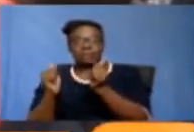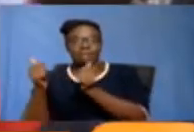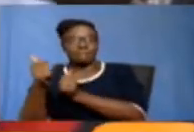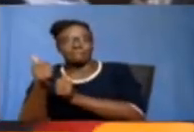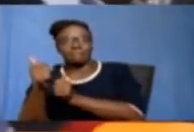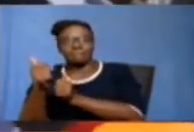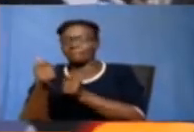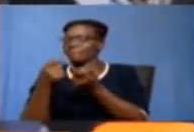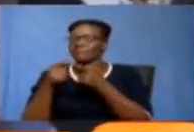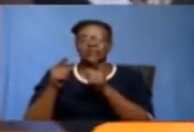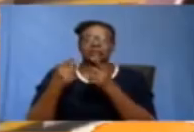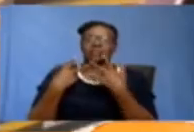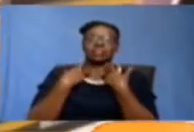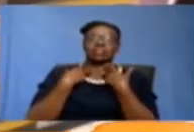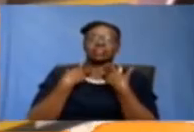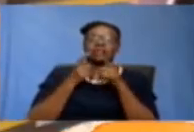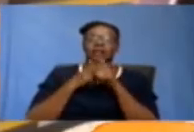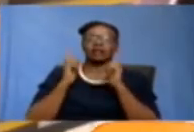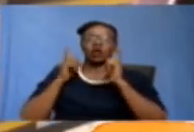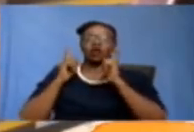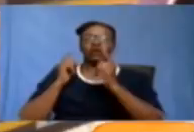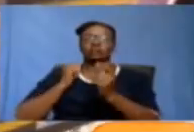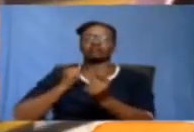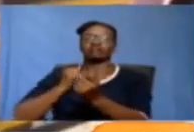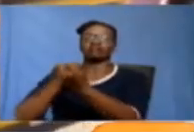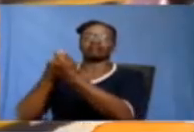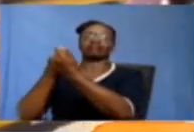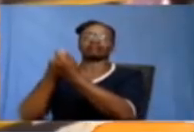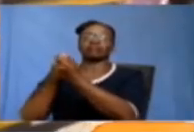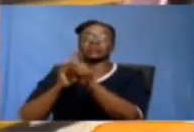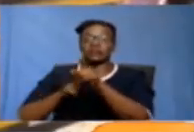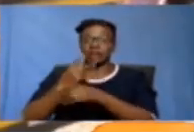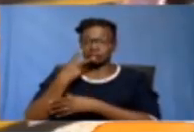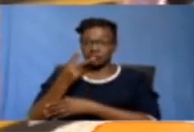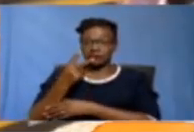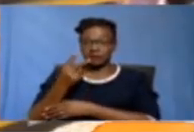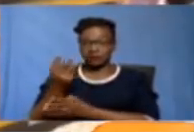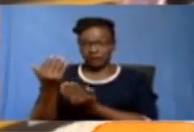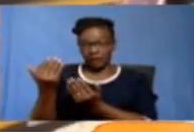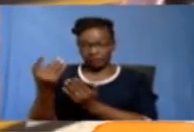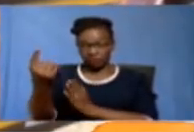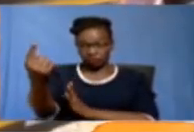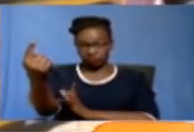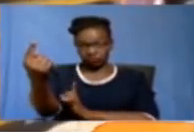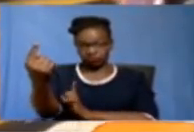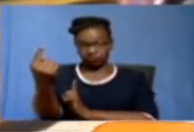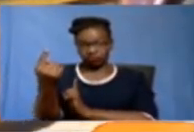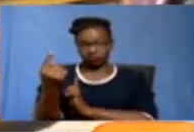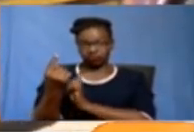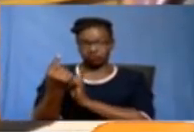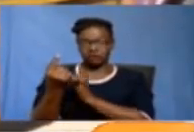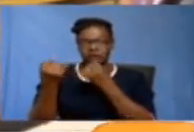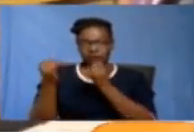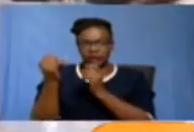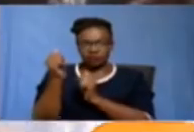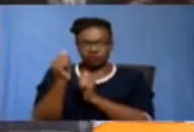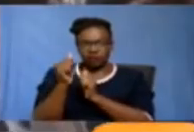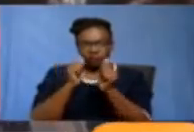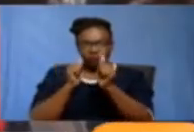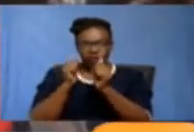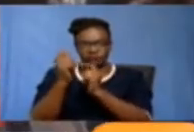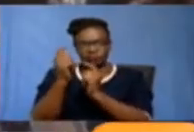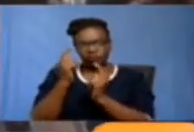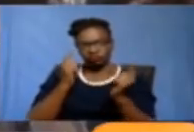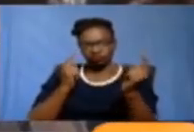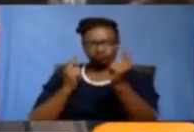Ndio alikuta kukutana na huyu jamaa. Huyu jamaa alipomuona vile ambavyo anavyokuja ndio akahepesha nini? Akashuka chini ndio